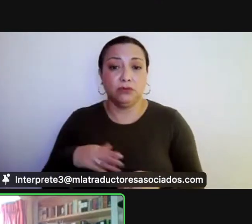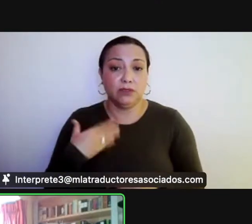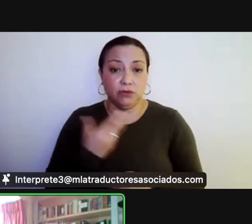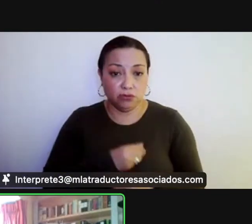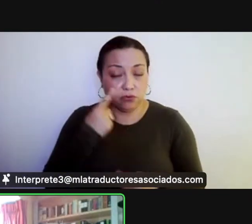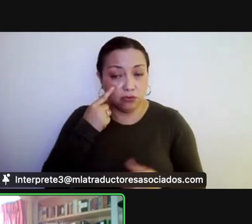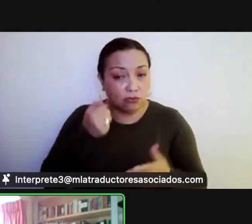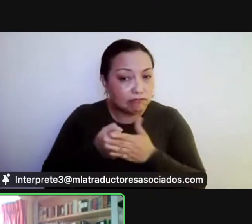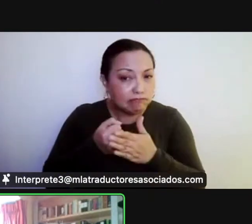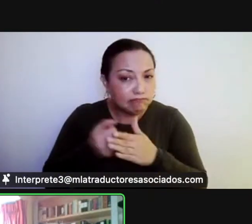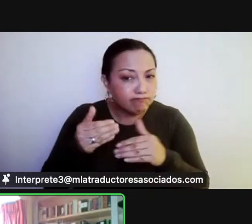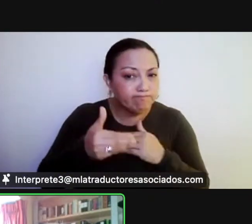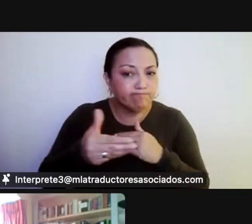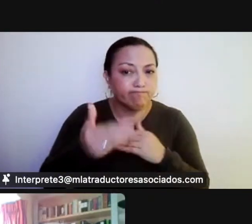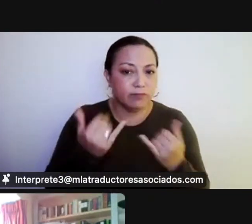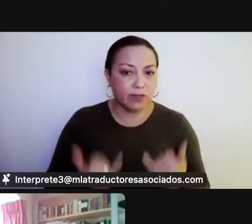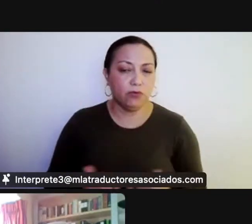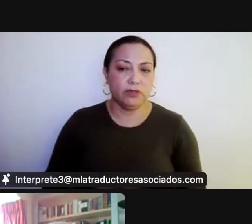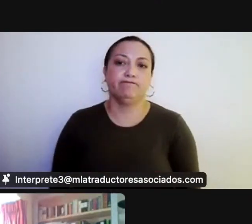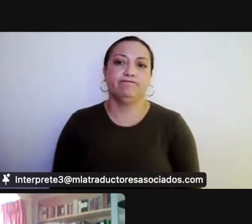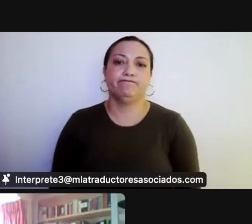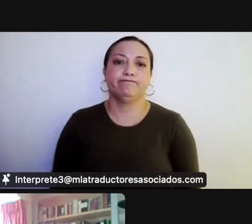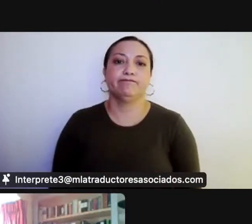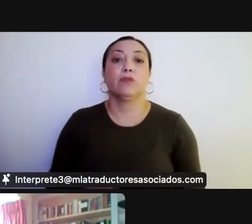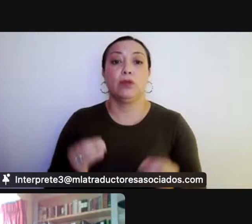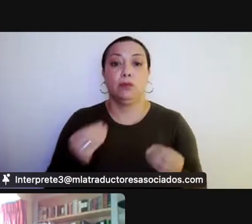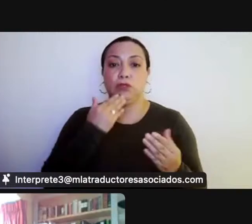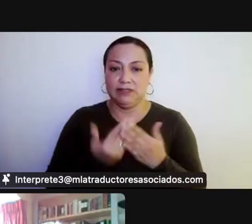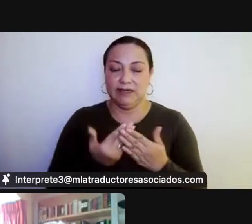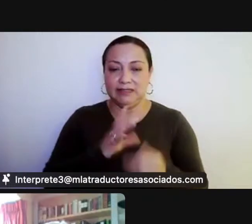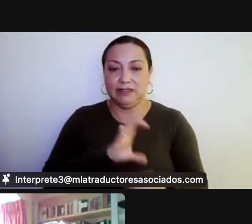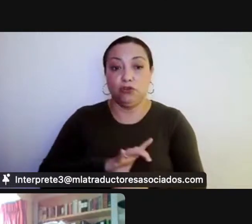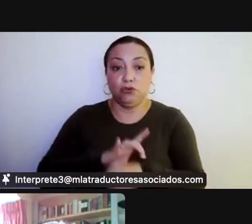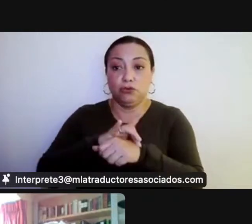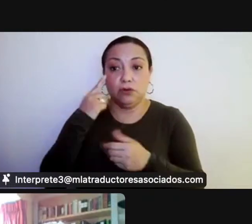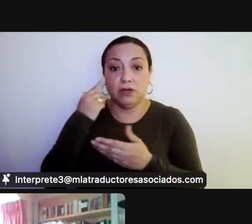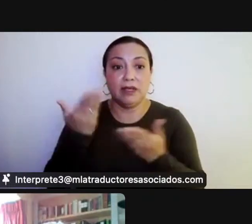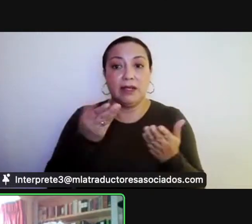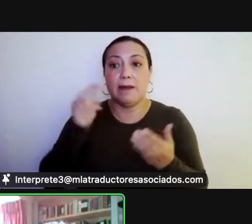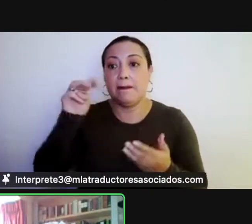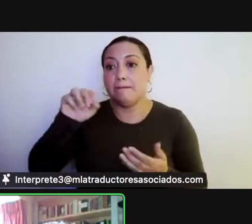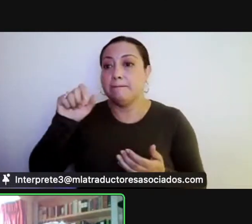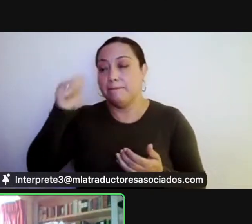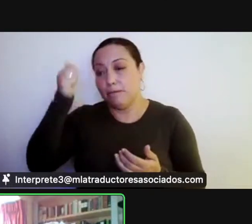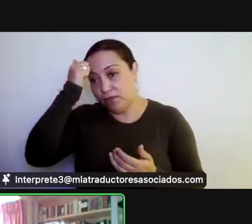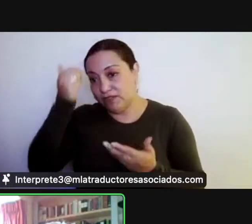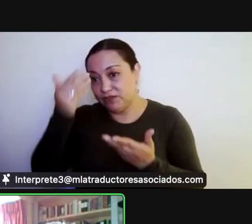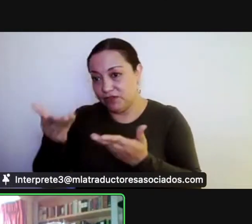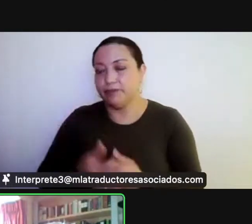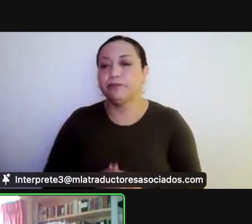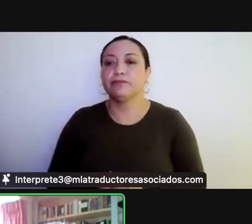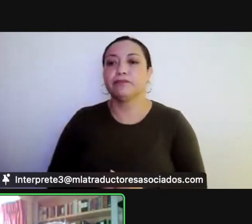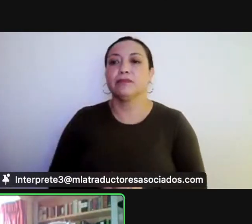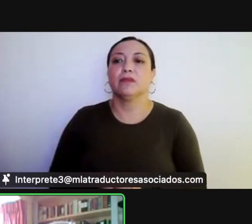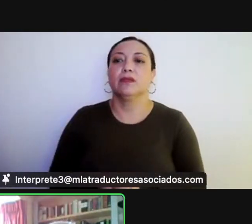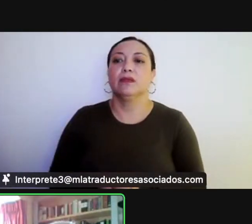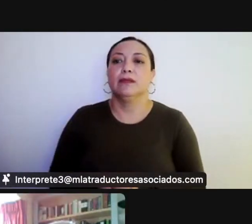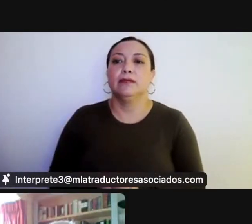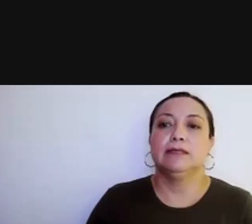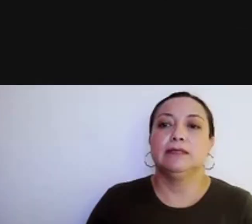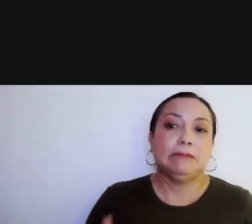great challenge that we have to face nowadays. Thank you, Doctor. Dr. Avellaneda, thank